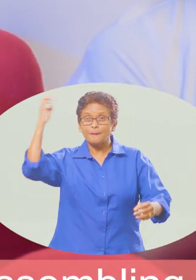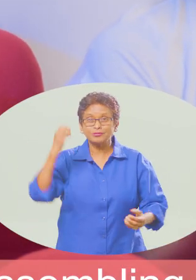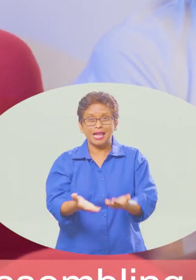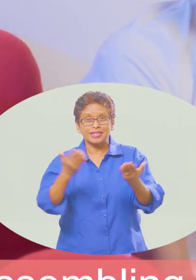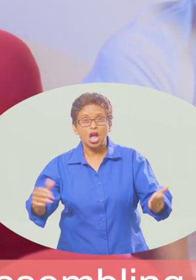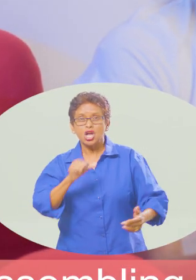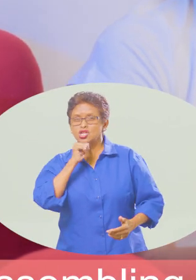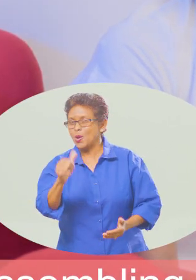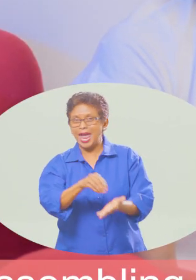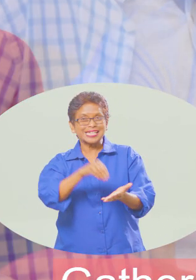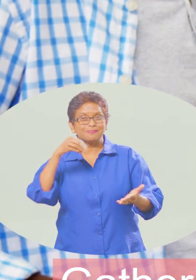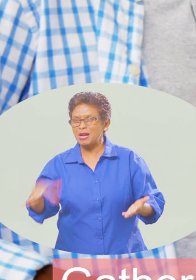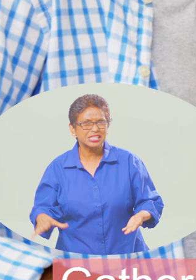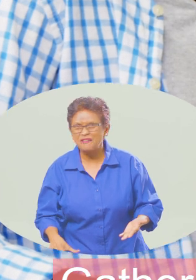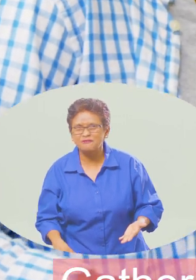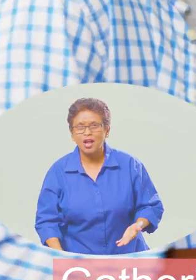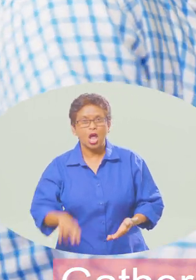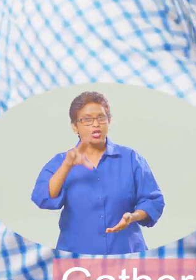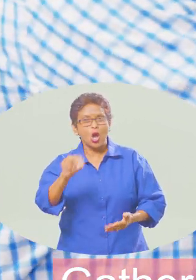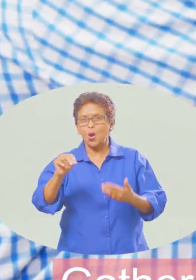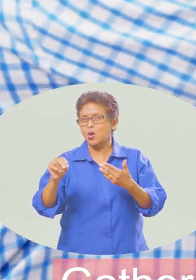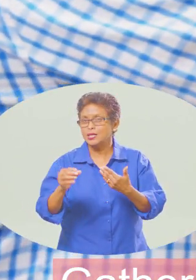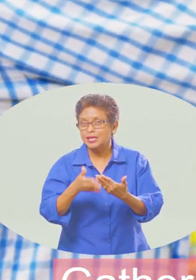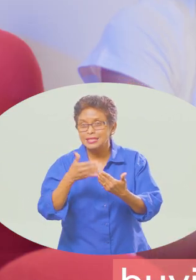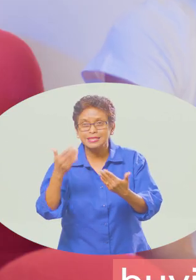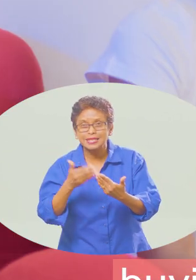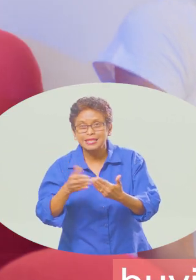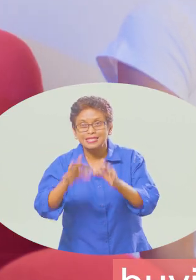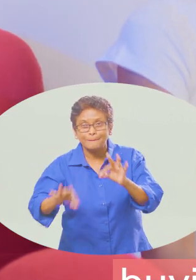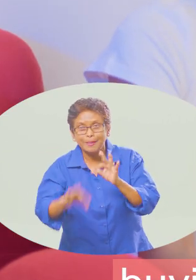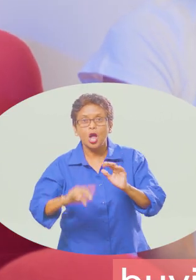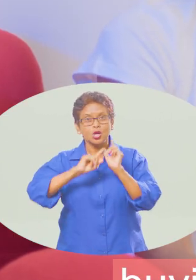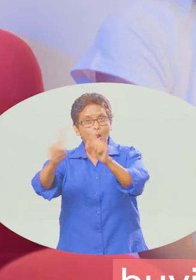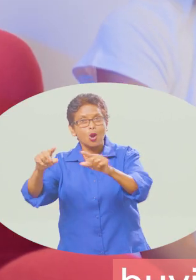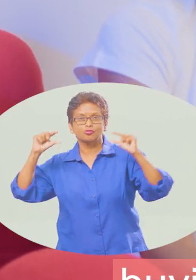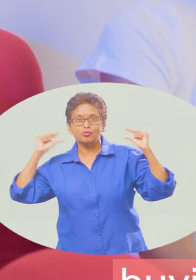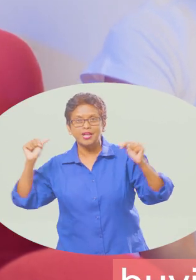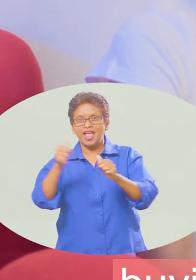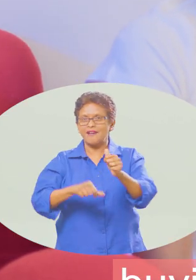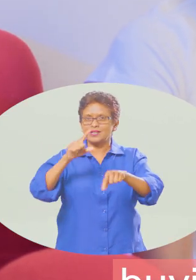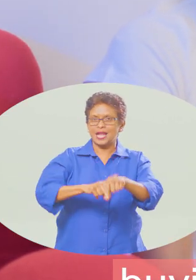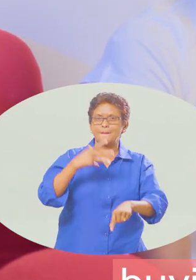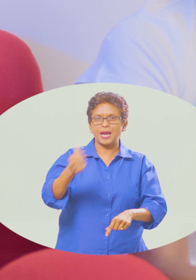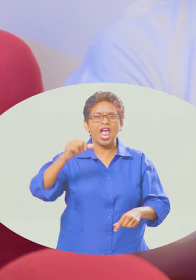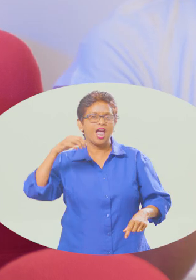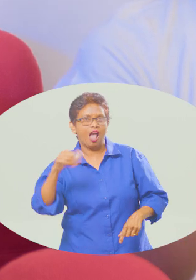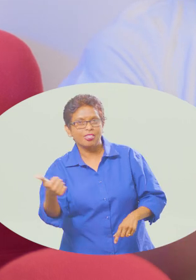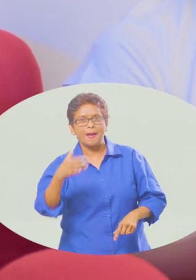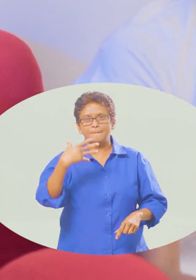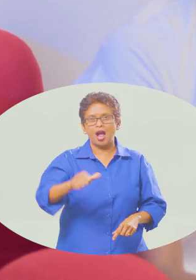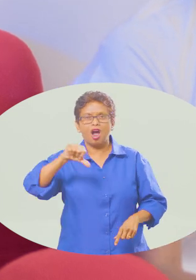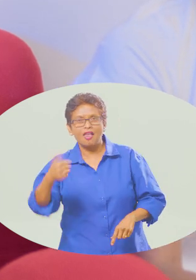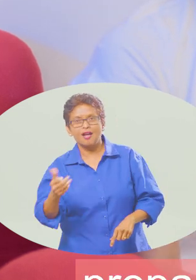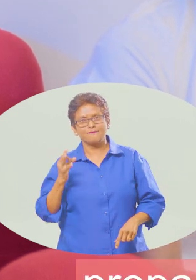supplies doesn't have to be expensive. Gathering what you need can be as simple as buying one extra item each grocery trip. Once you